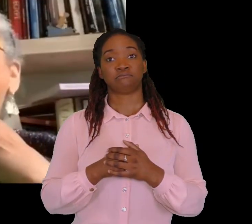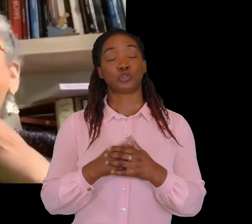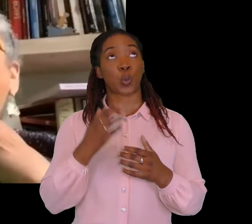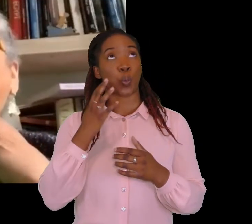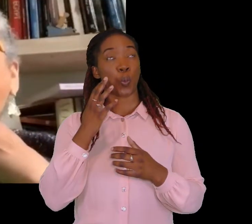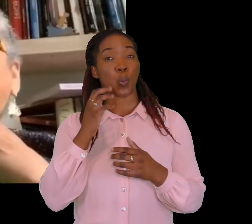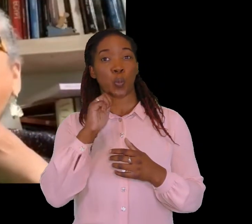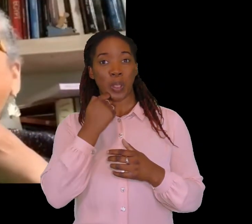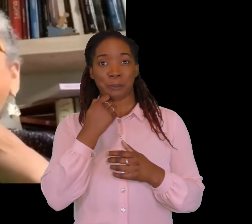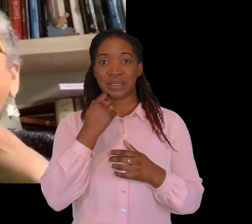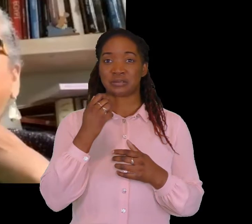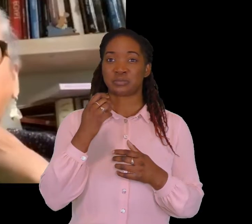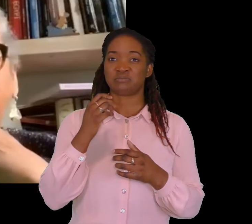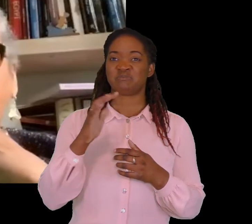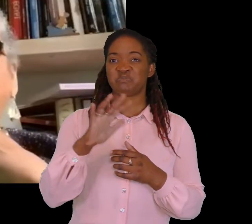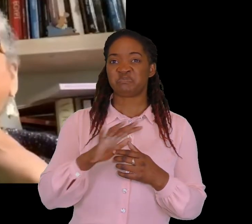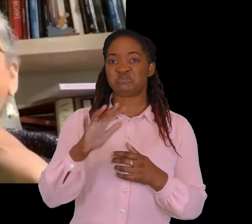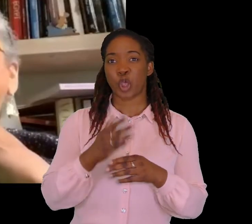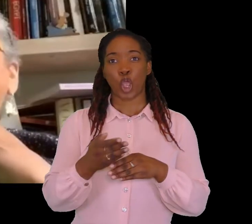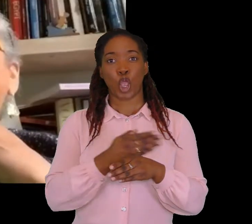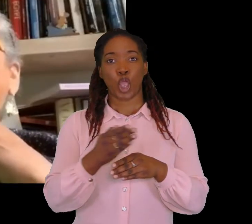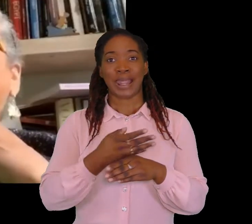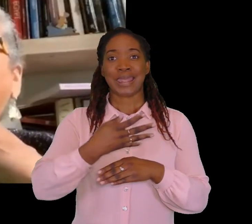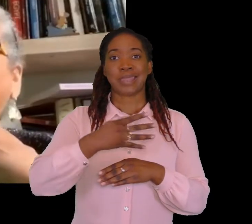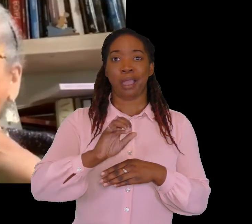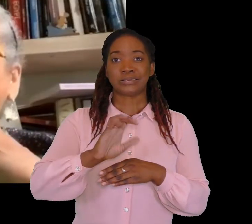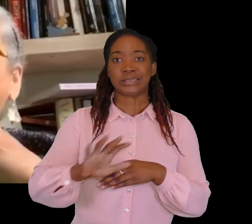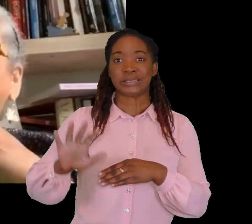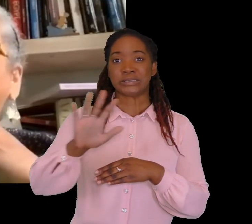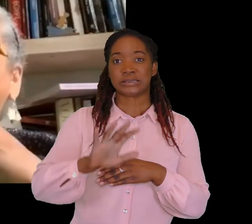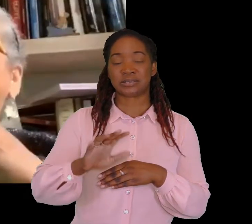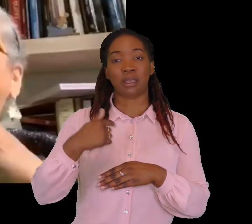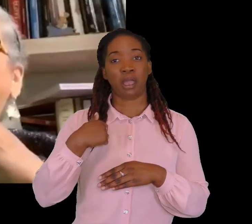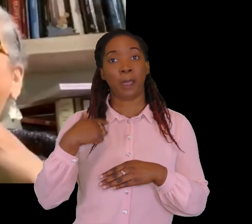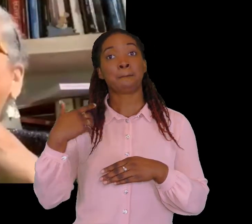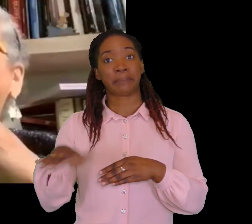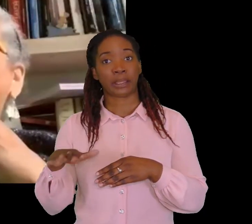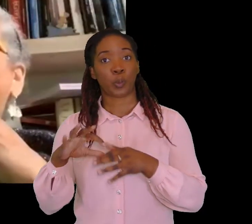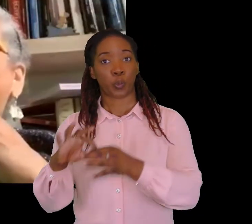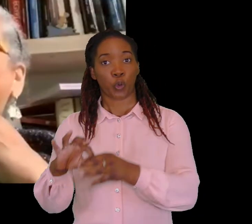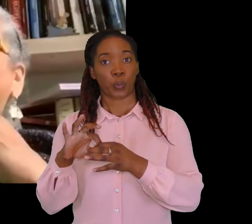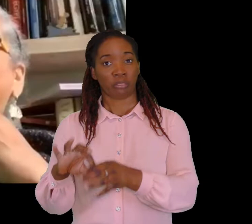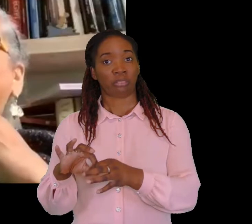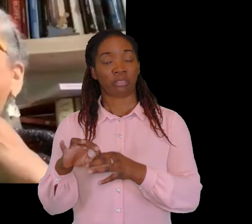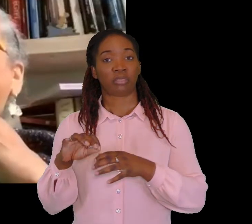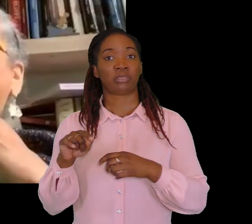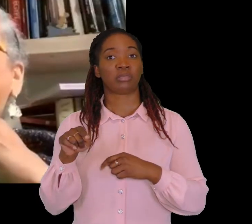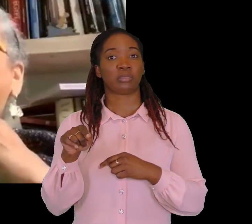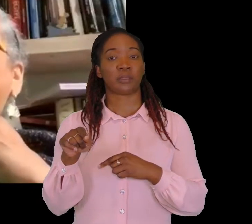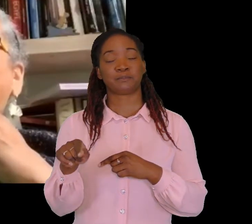the 90s, in the early 90s. I did work on